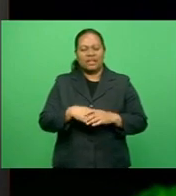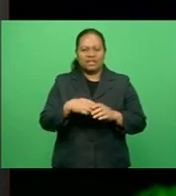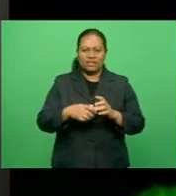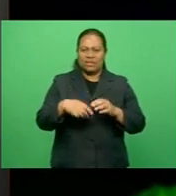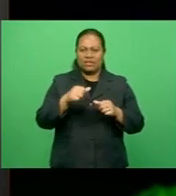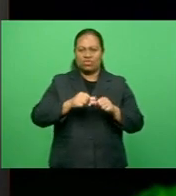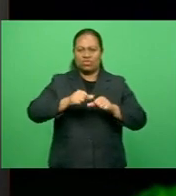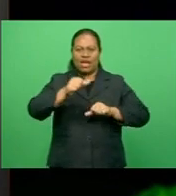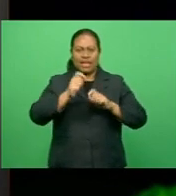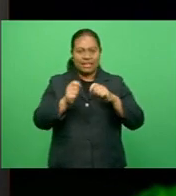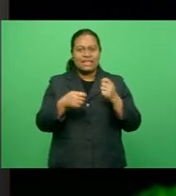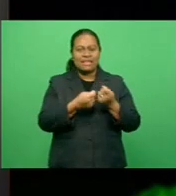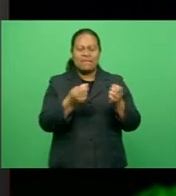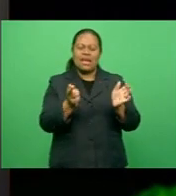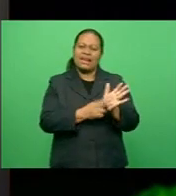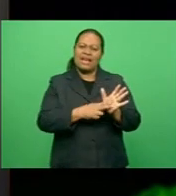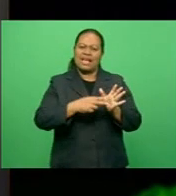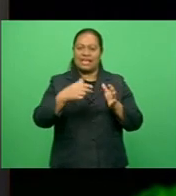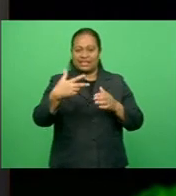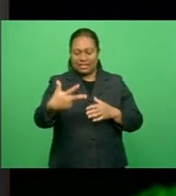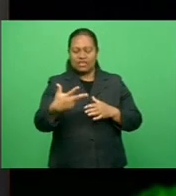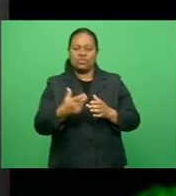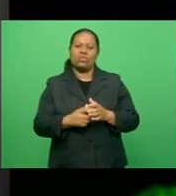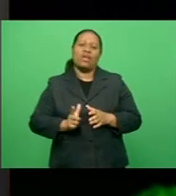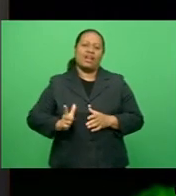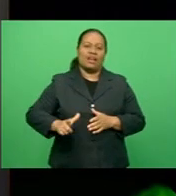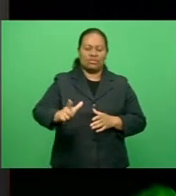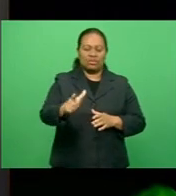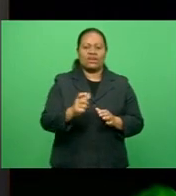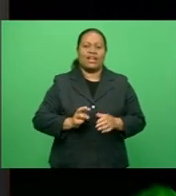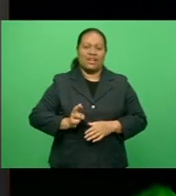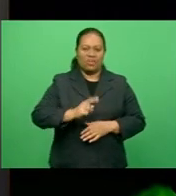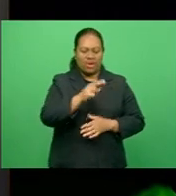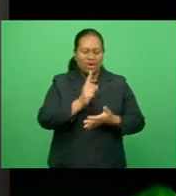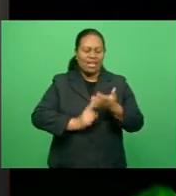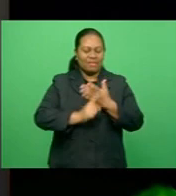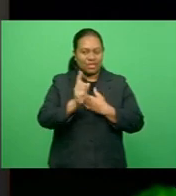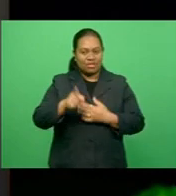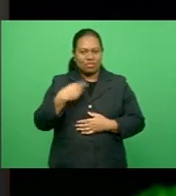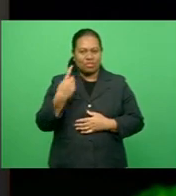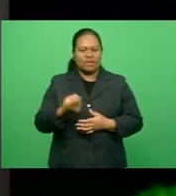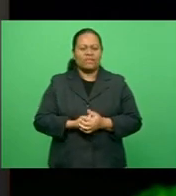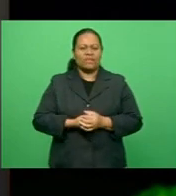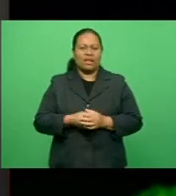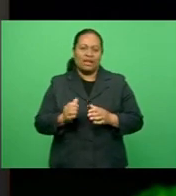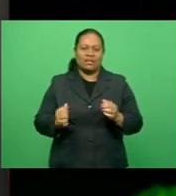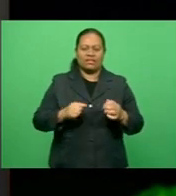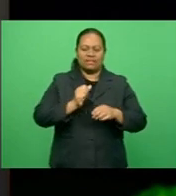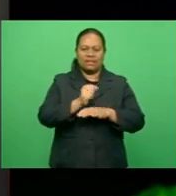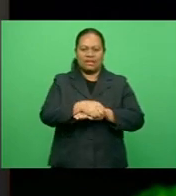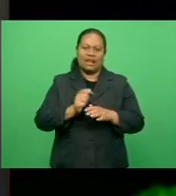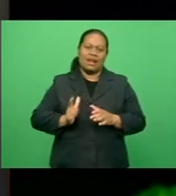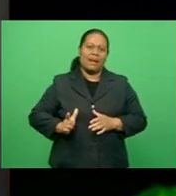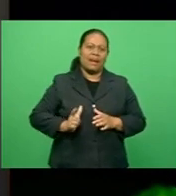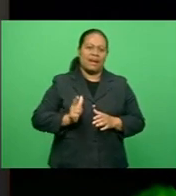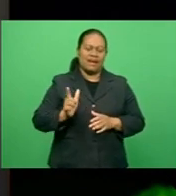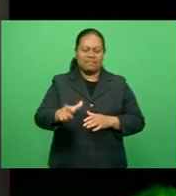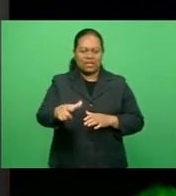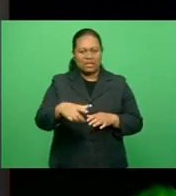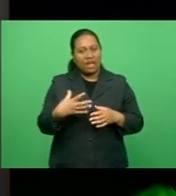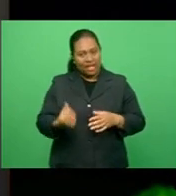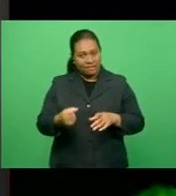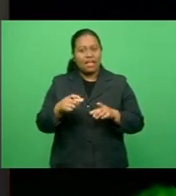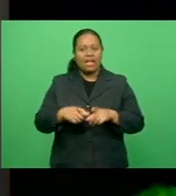giant killers Nesinu, Suva, LAUTOKA and Rewa pooled together. Defending champion Lambasa will have a hard time defending its